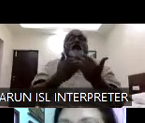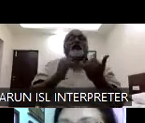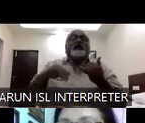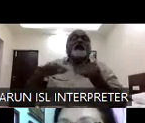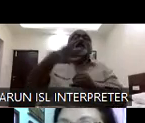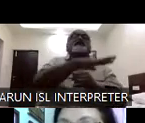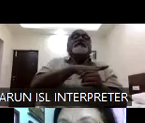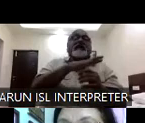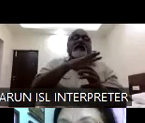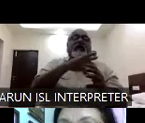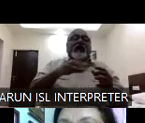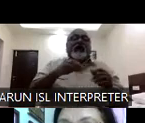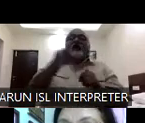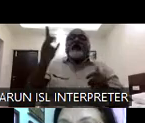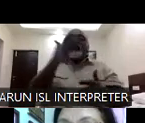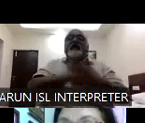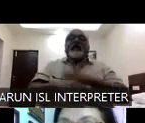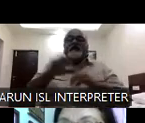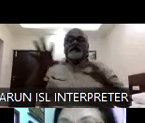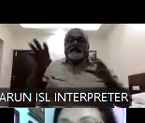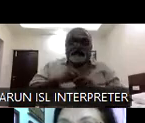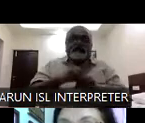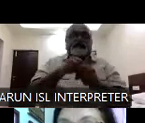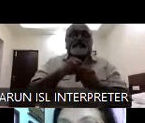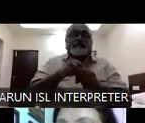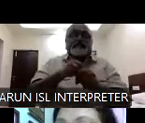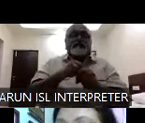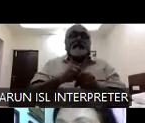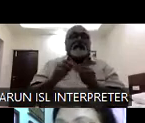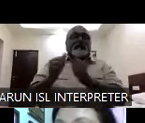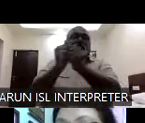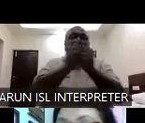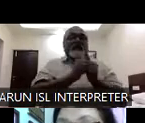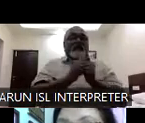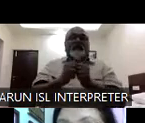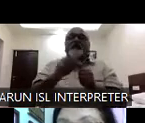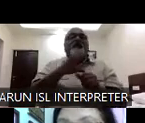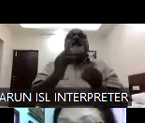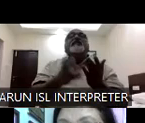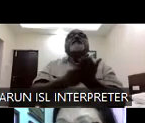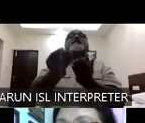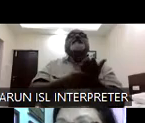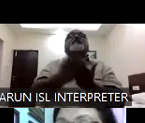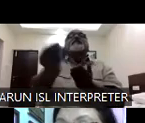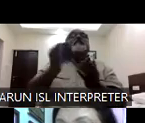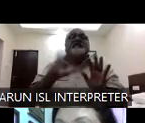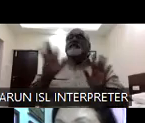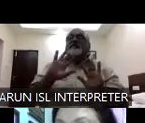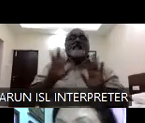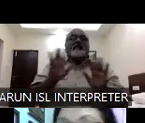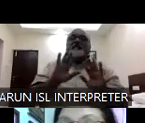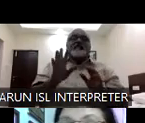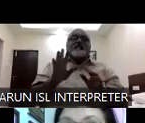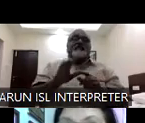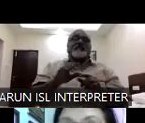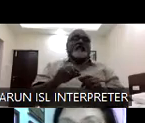Just to make you realize that we are not doing a favor on persons with disability by including them